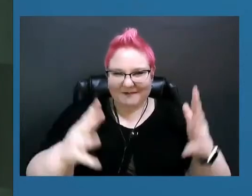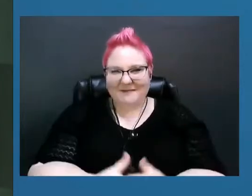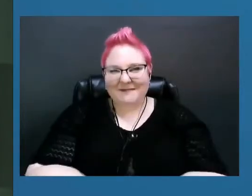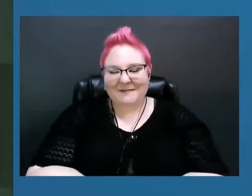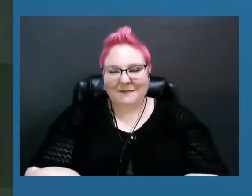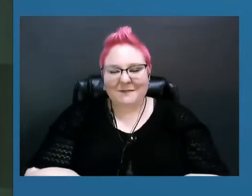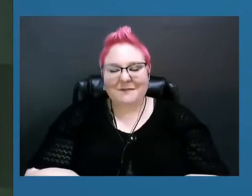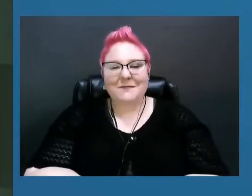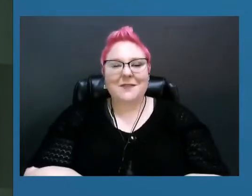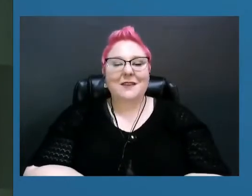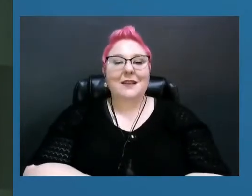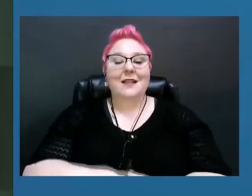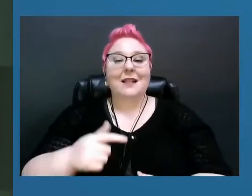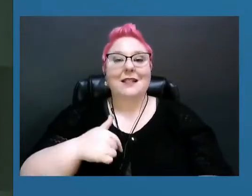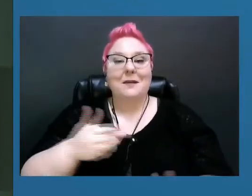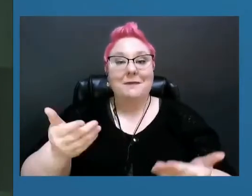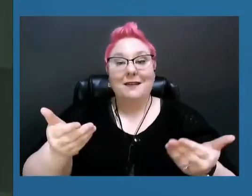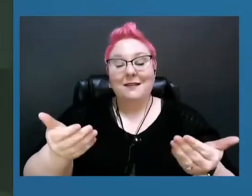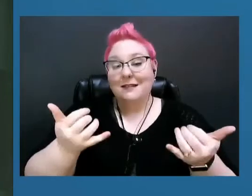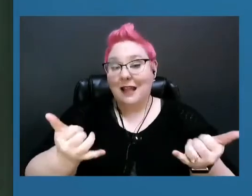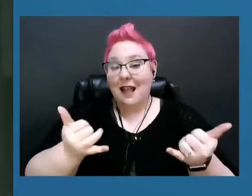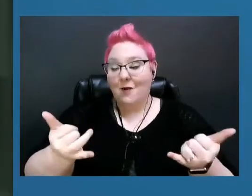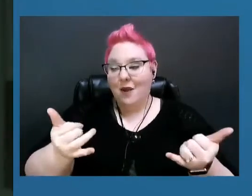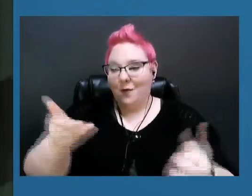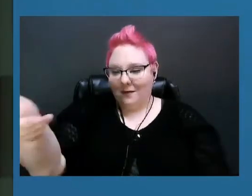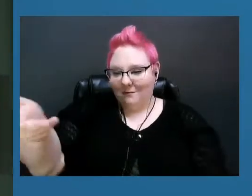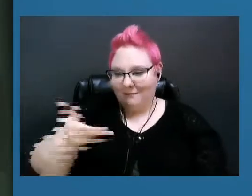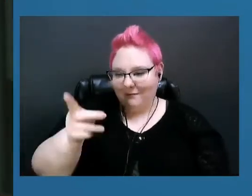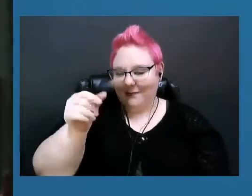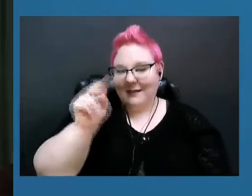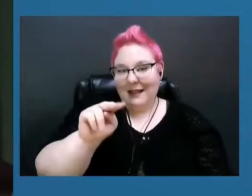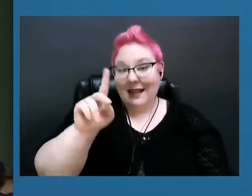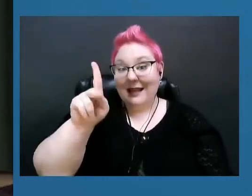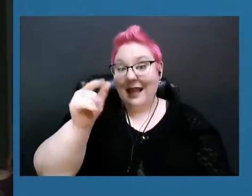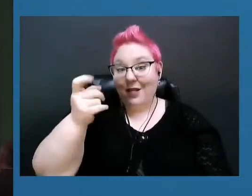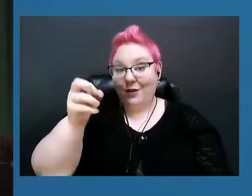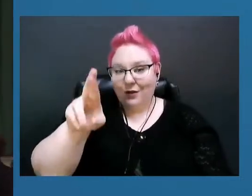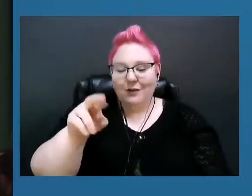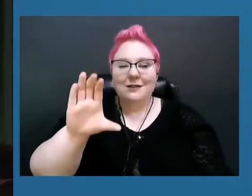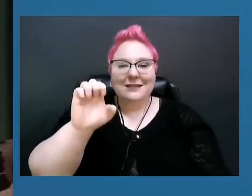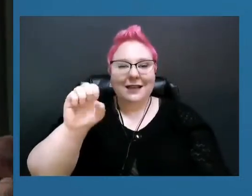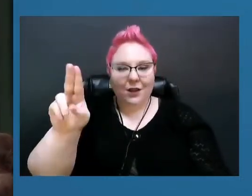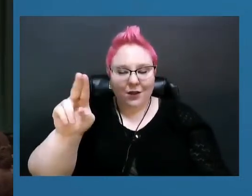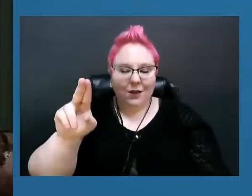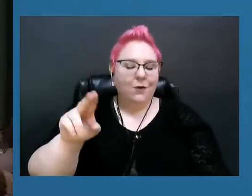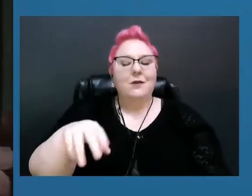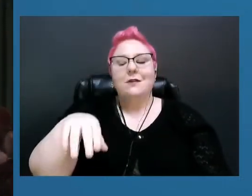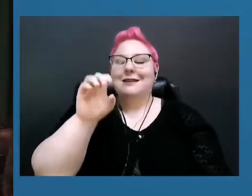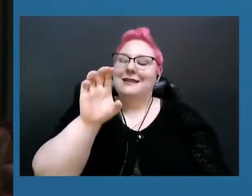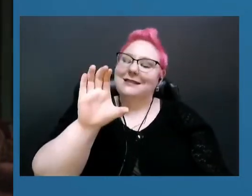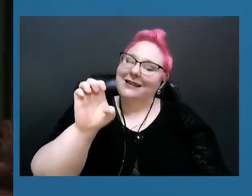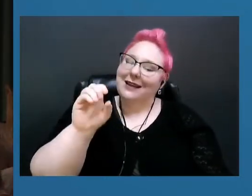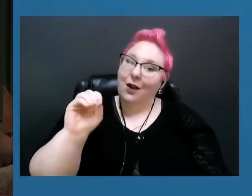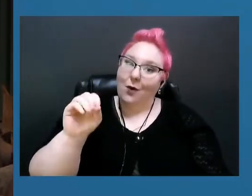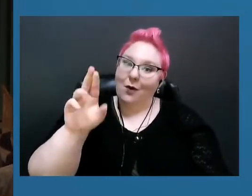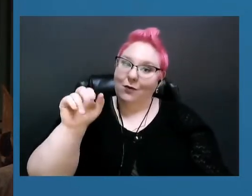With that, let me bring up Dan Kelleher, the CEO of Ruth. Dan, come on up.